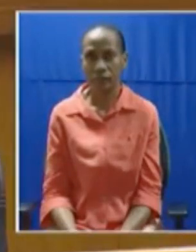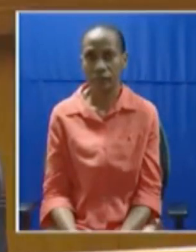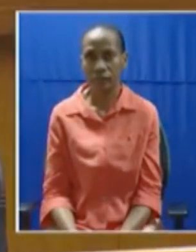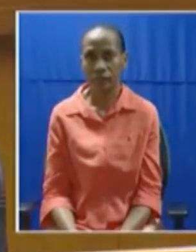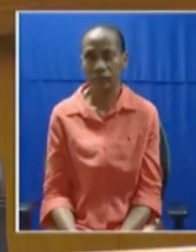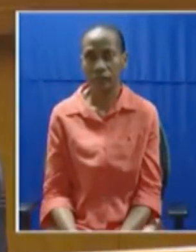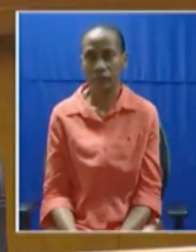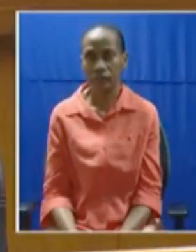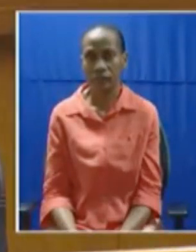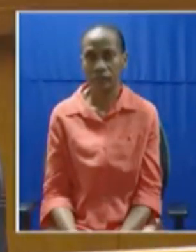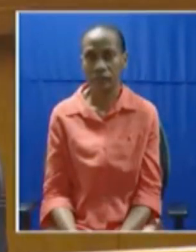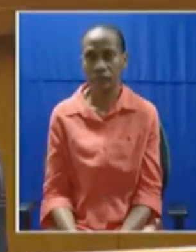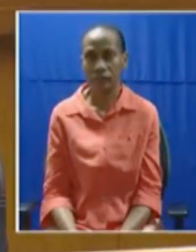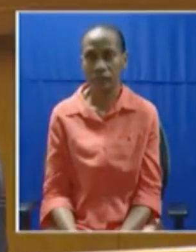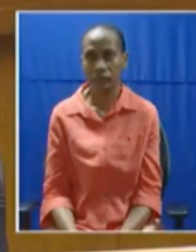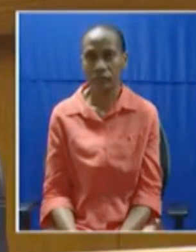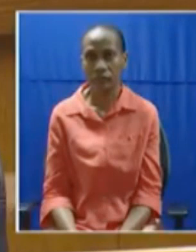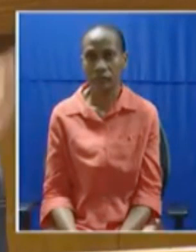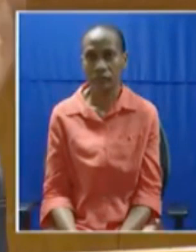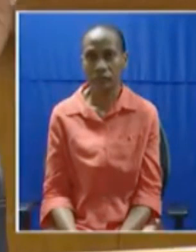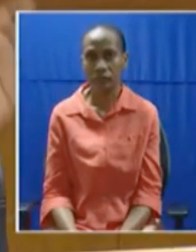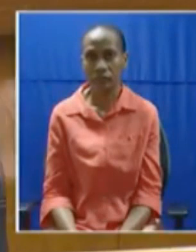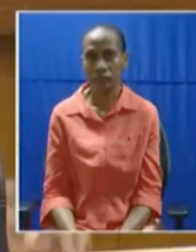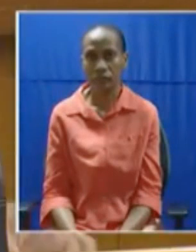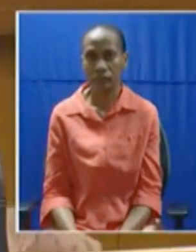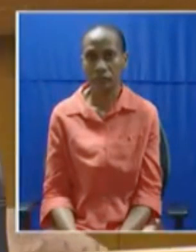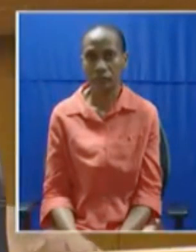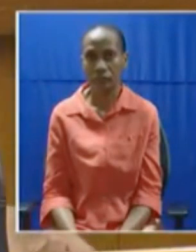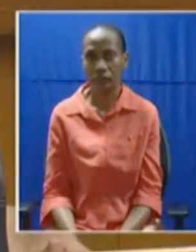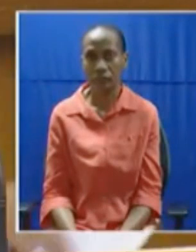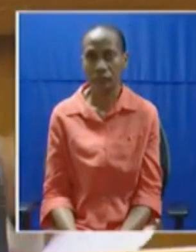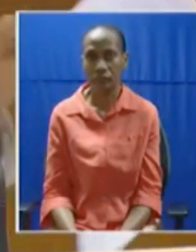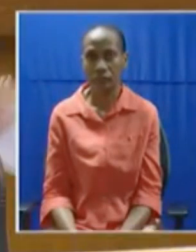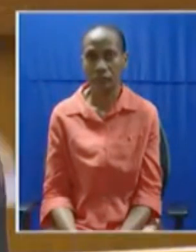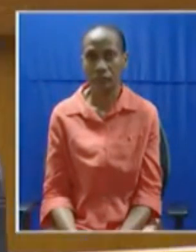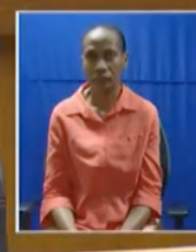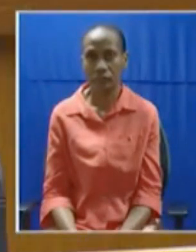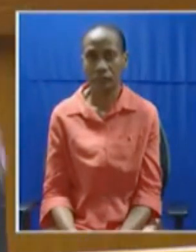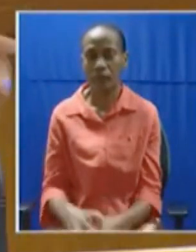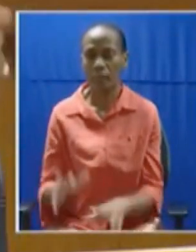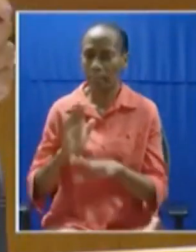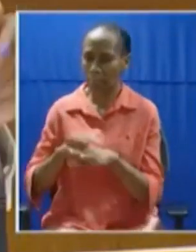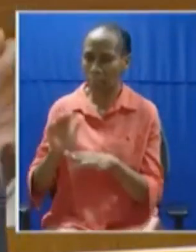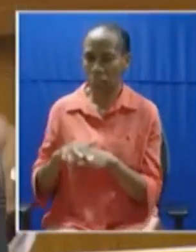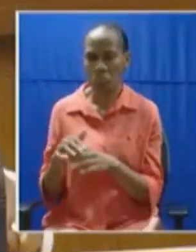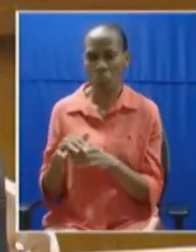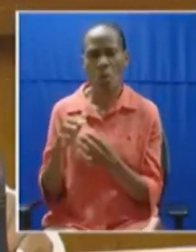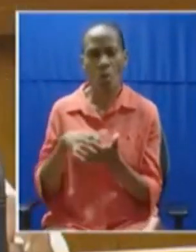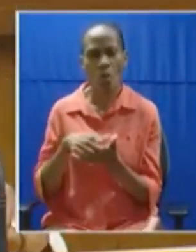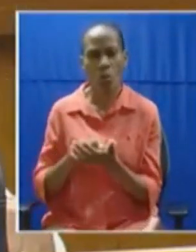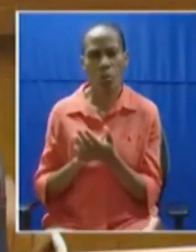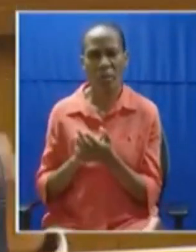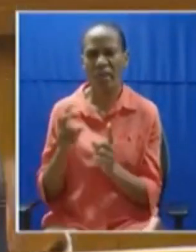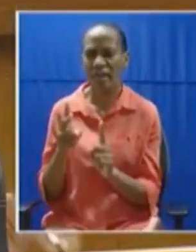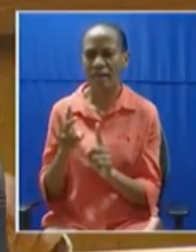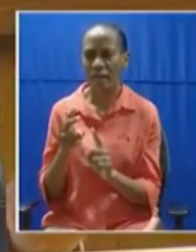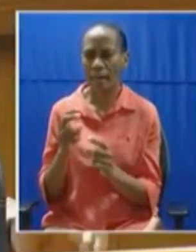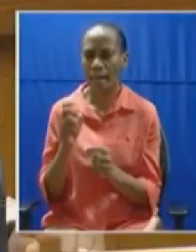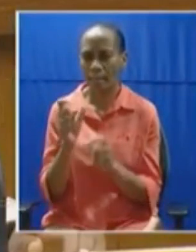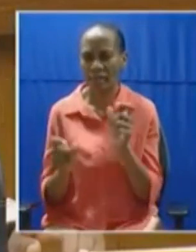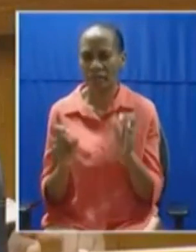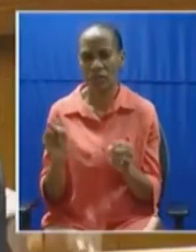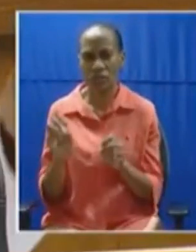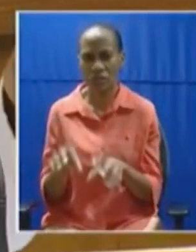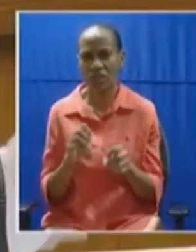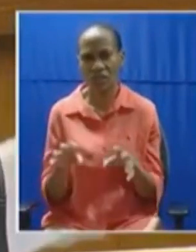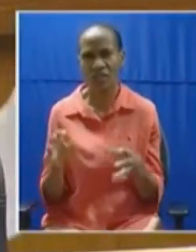Okay. It's not, okay, is it working now? Okay. The most vulnerable victims of such crimes were exposed to even more